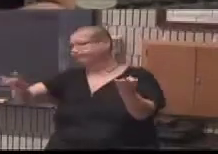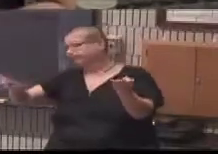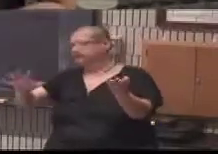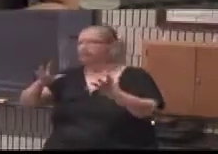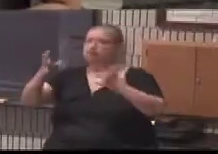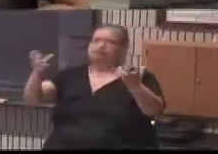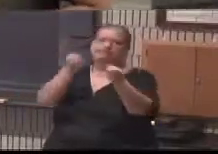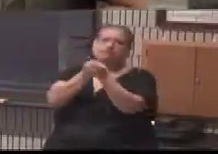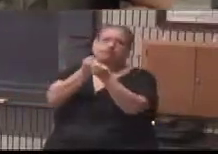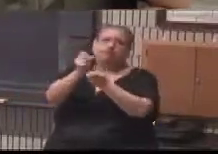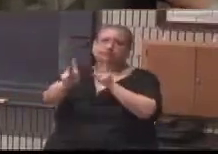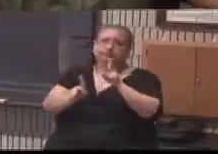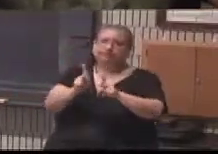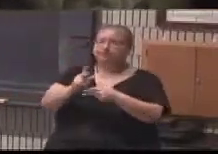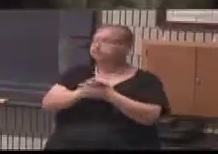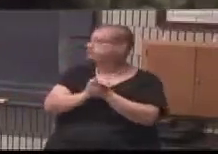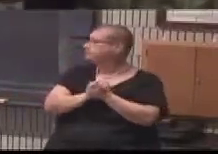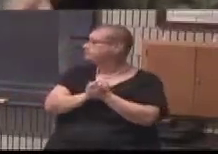team.